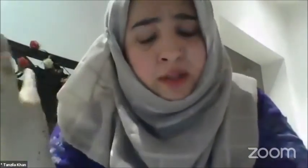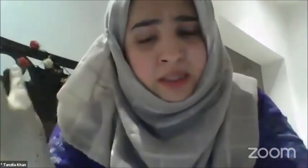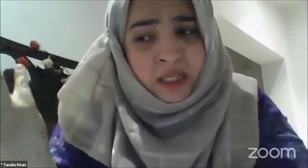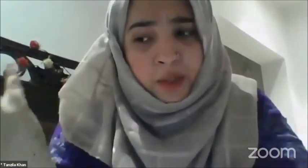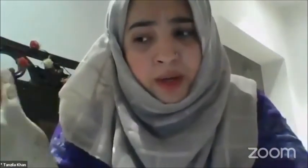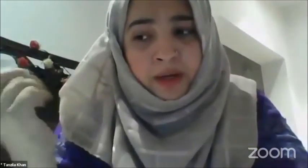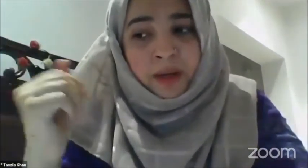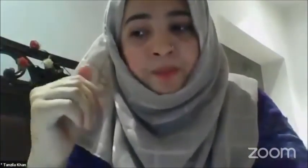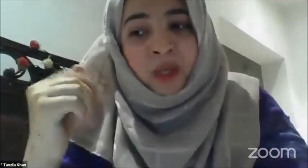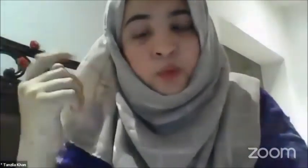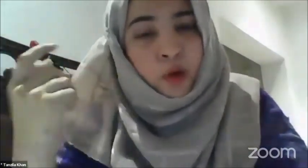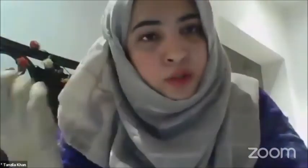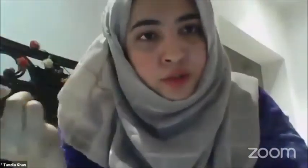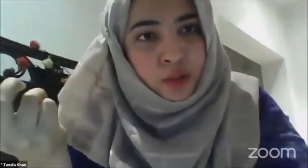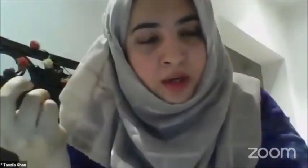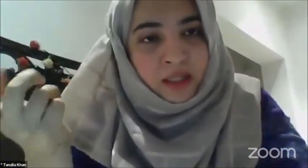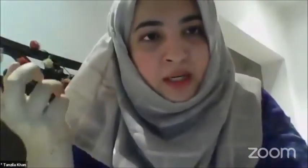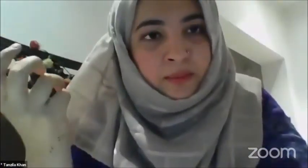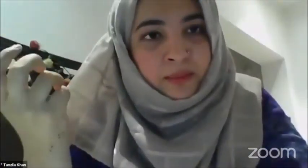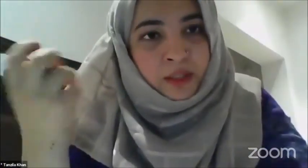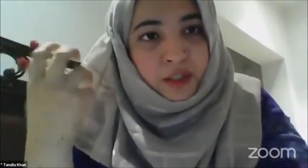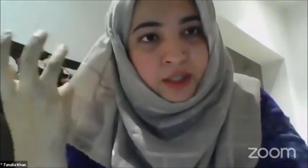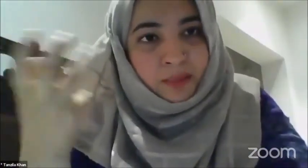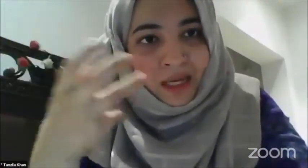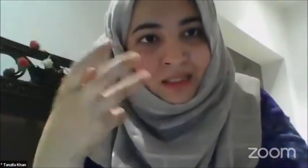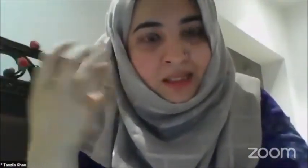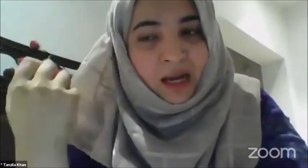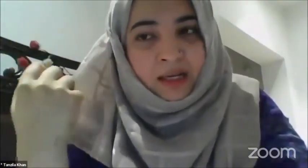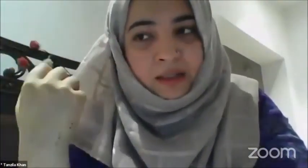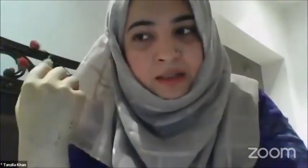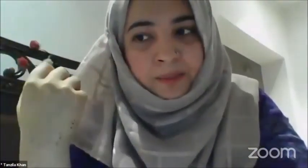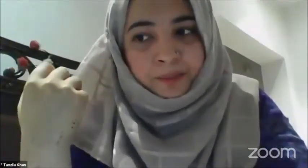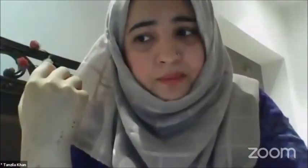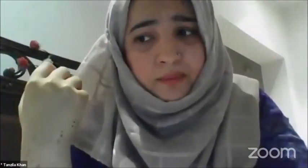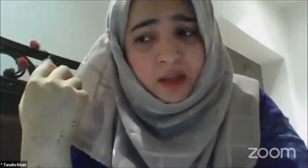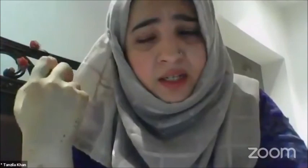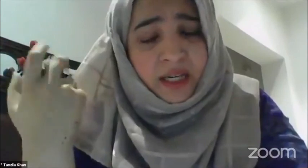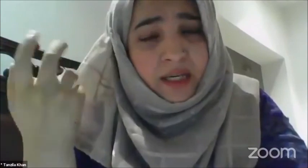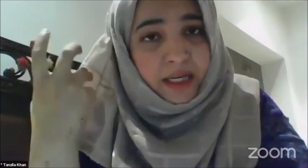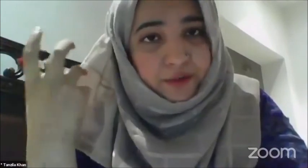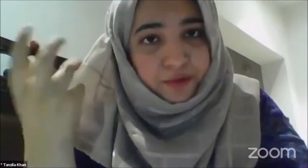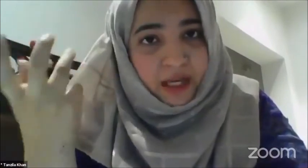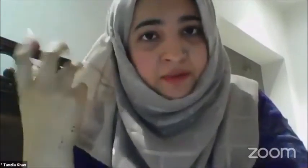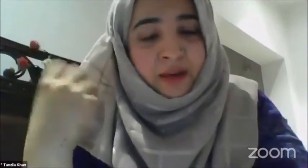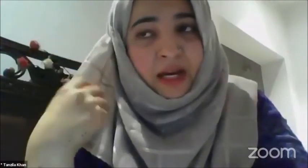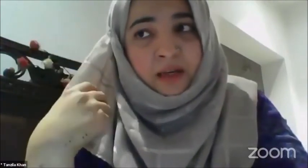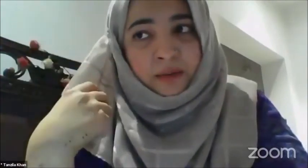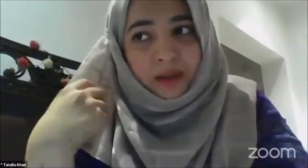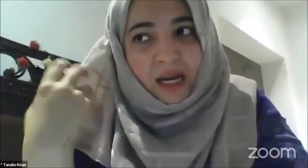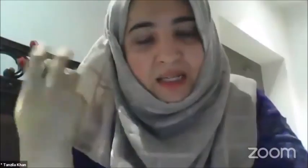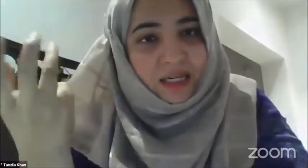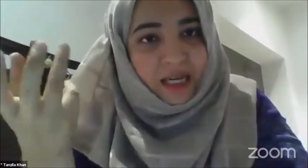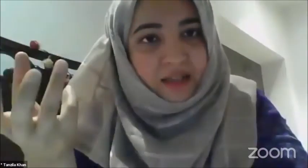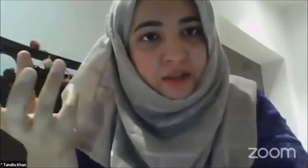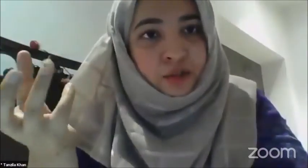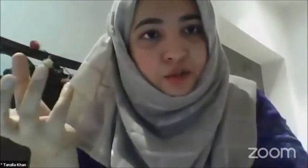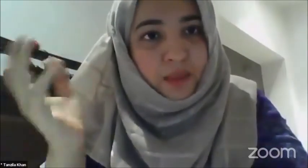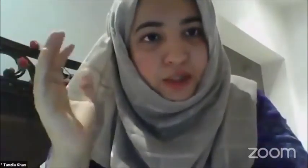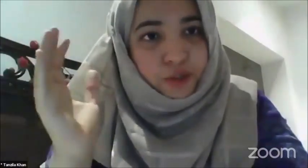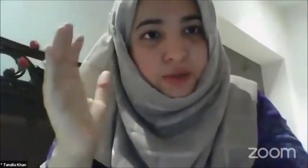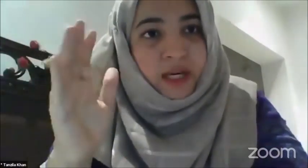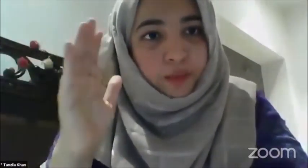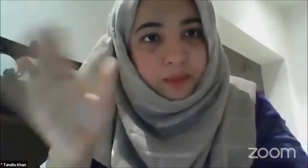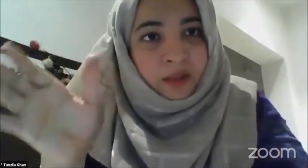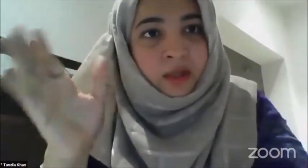what products are required. We also stocked some surgical masks and KN95 and hand sanitizers to